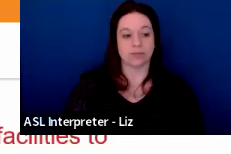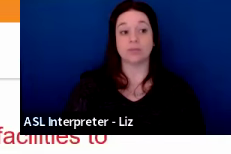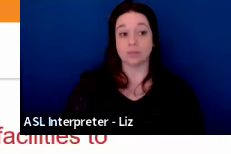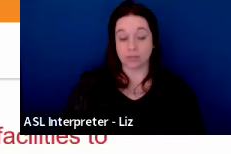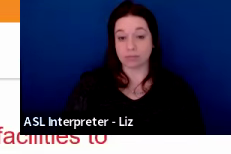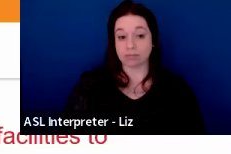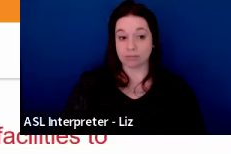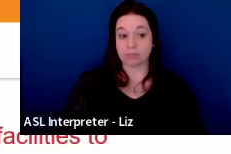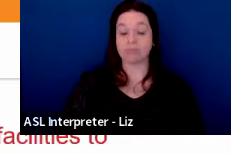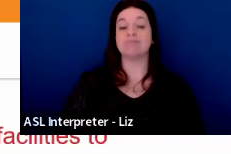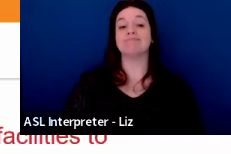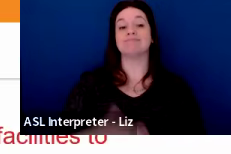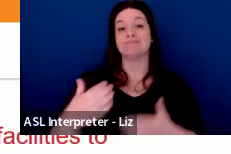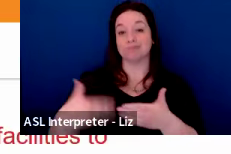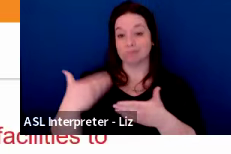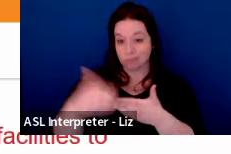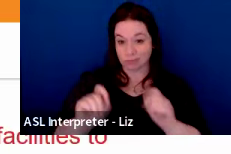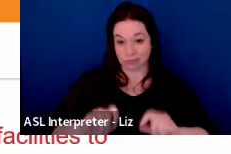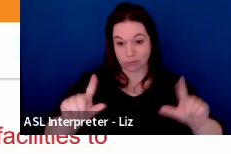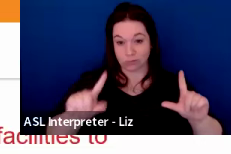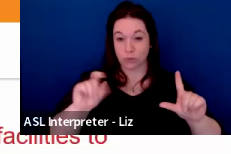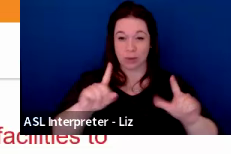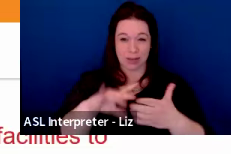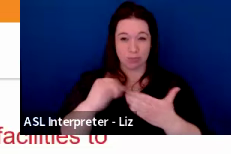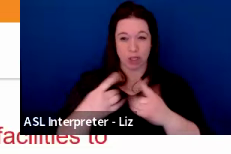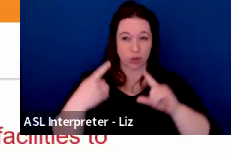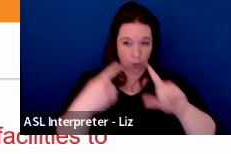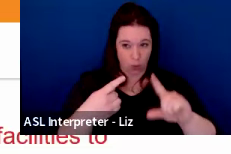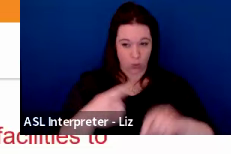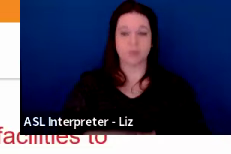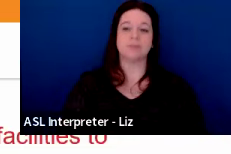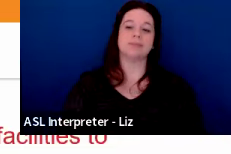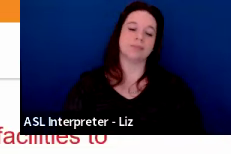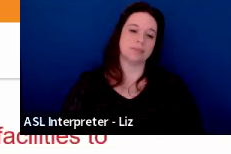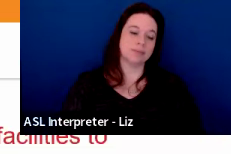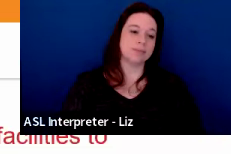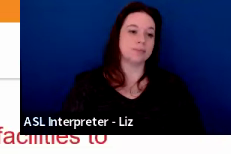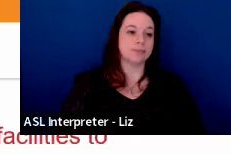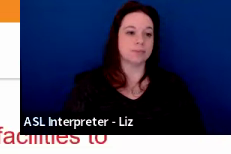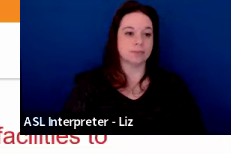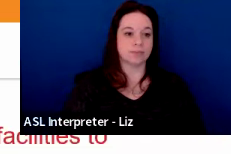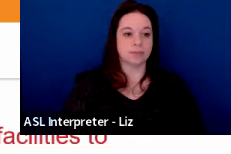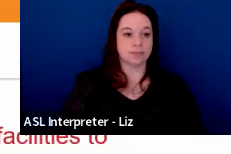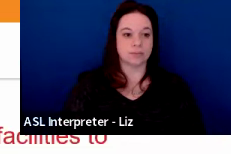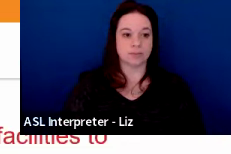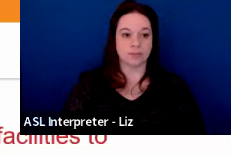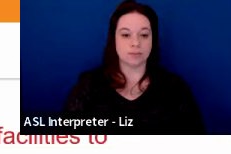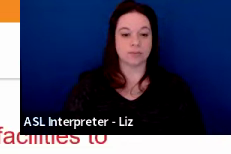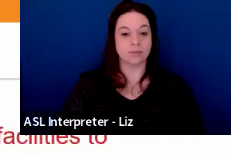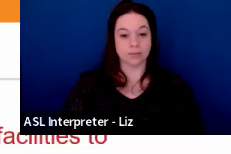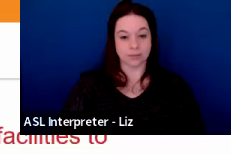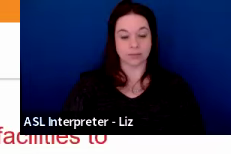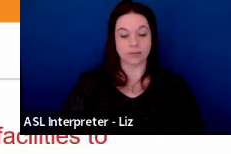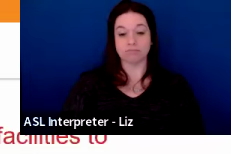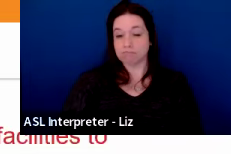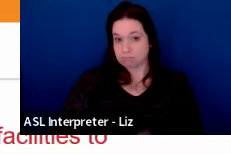It would take you then to the question of the project goals. And this is, we want to know what is it you